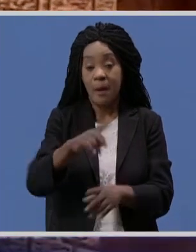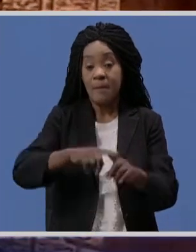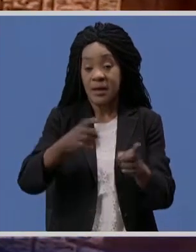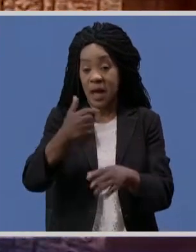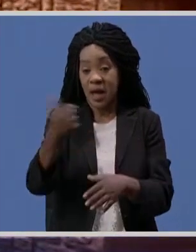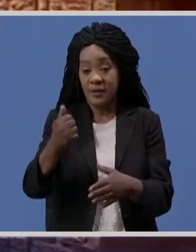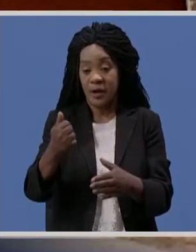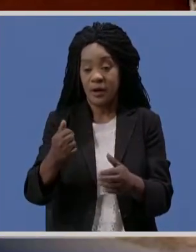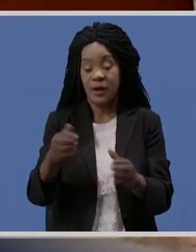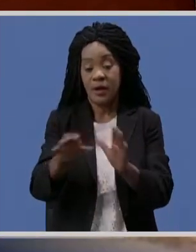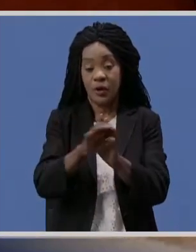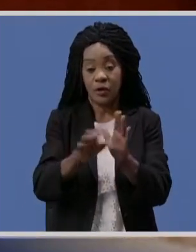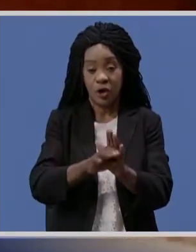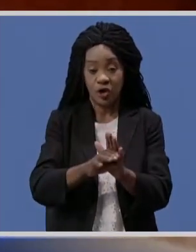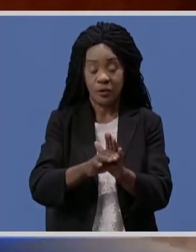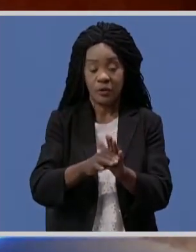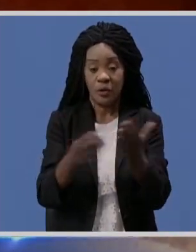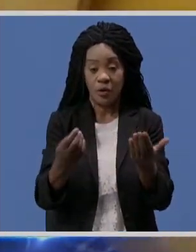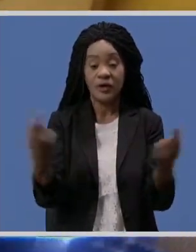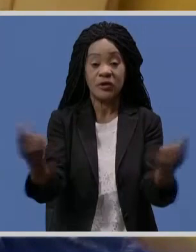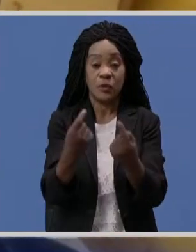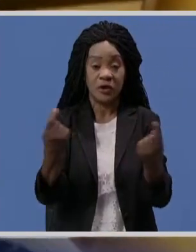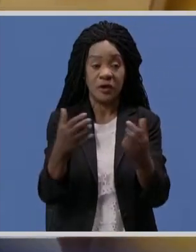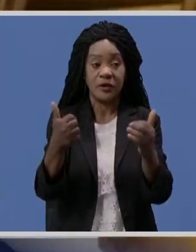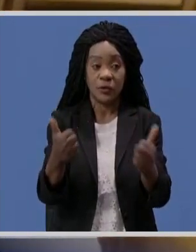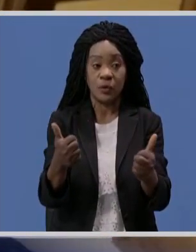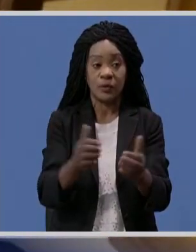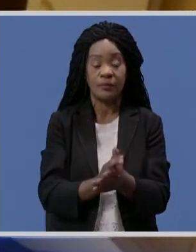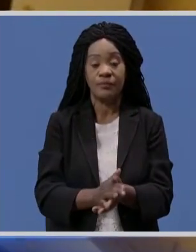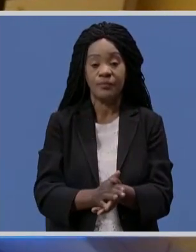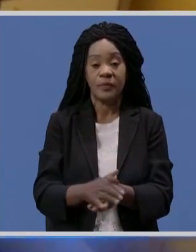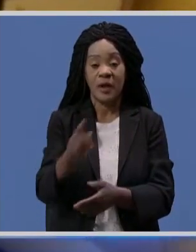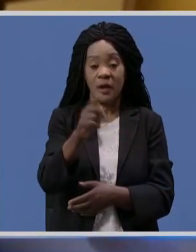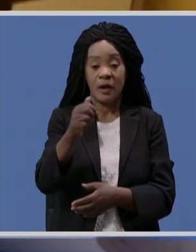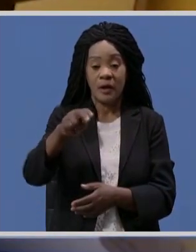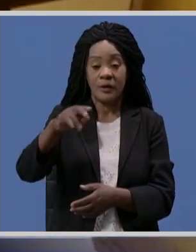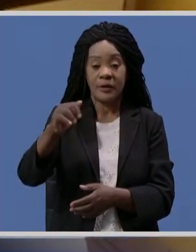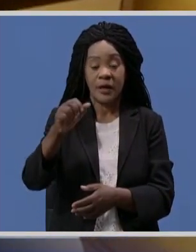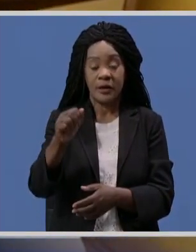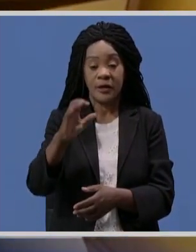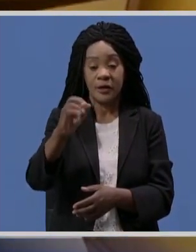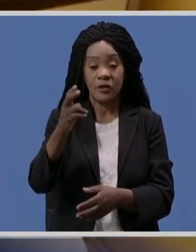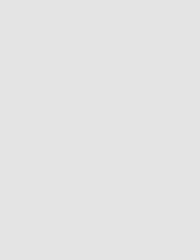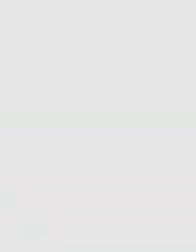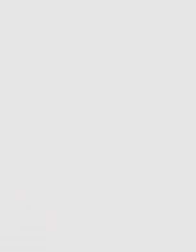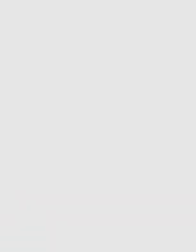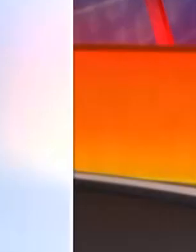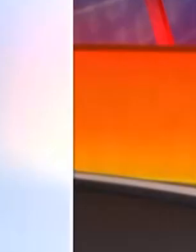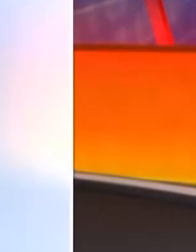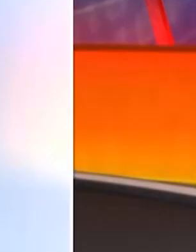of the deceased are lying at Mutendera Mission Hospital mortuary. Helen Walia for Zanis in Chirundu District, Lusaka Province.